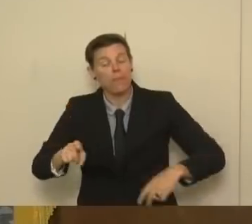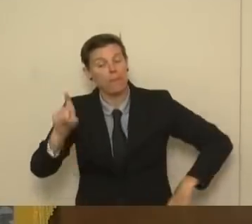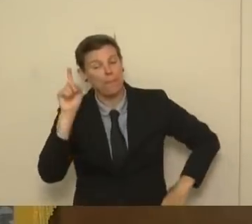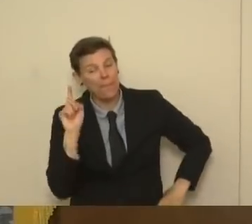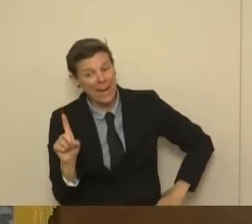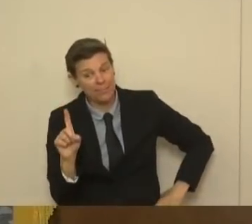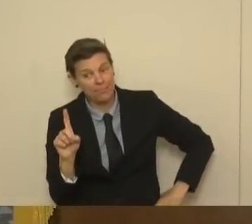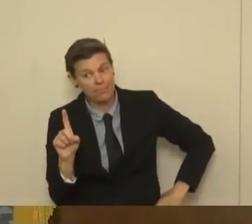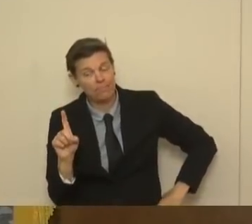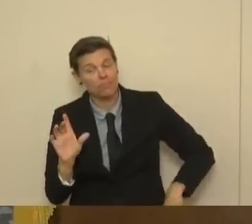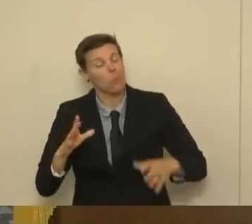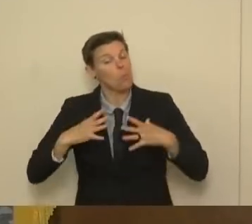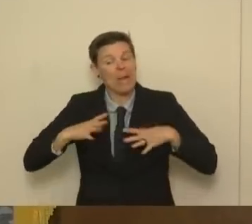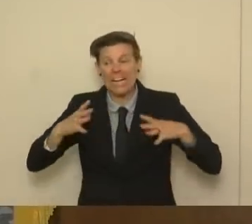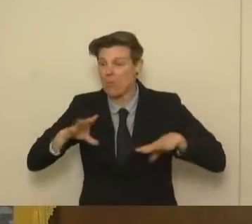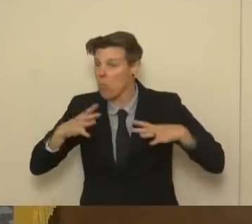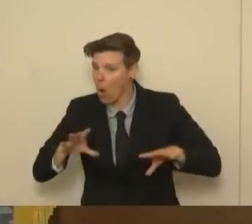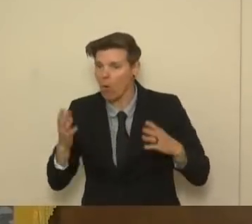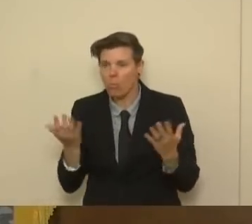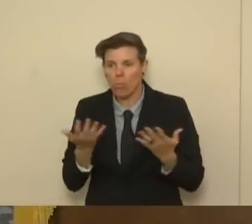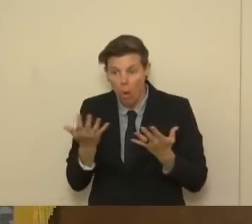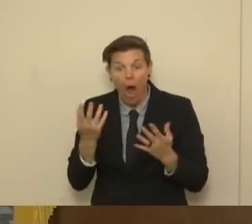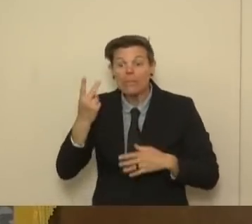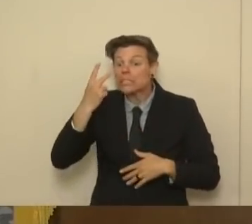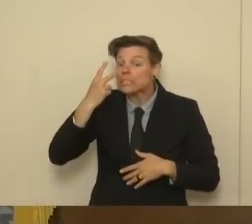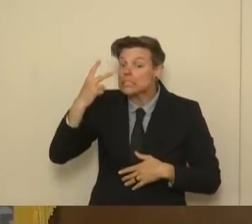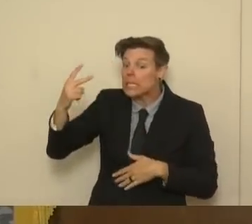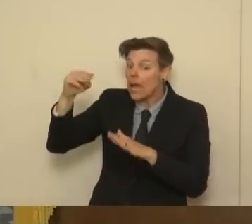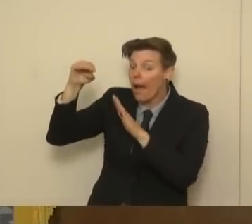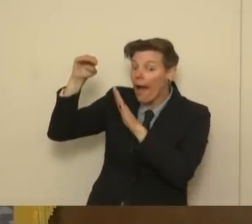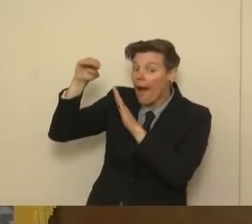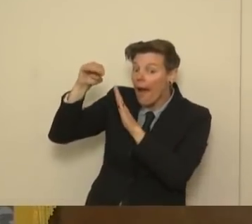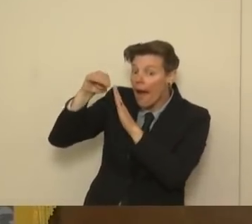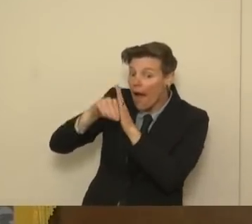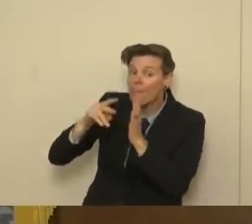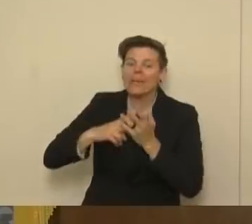say, we did it. The race, I finished it, I'm done.